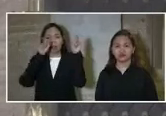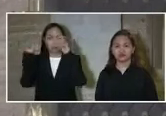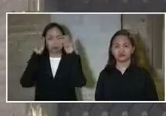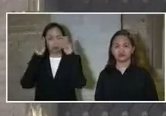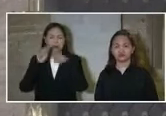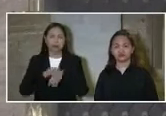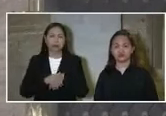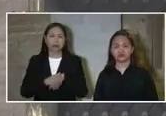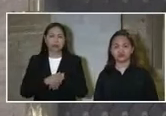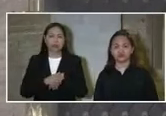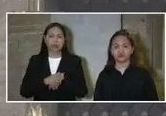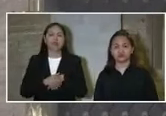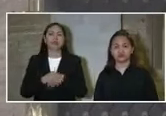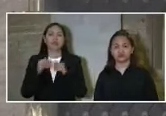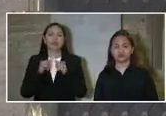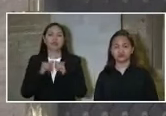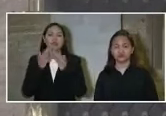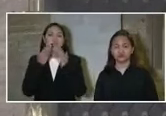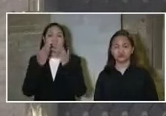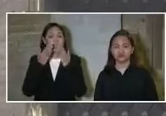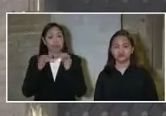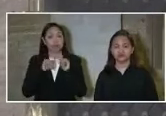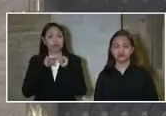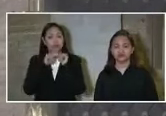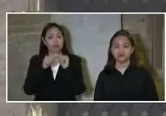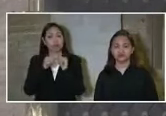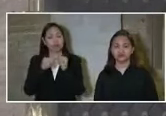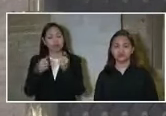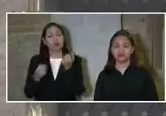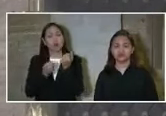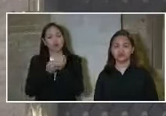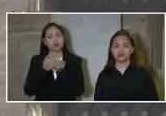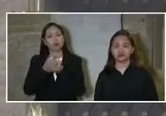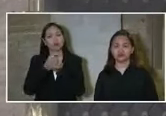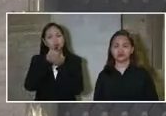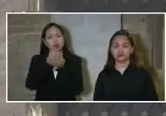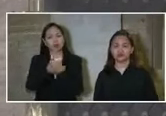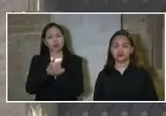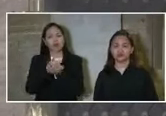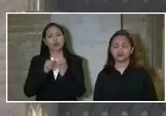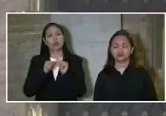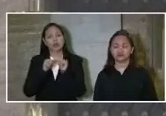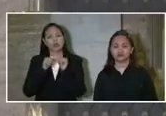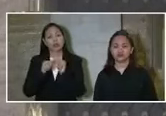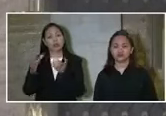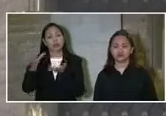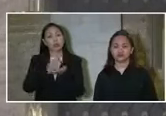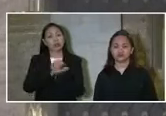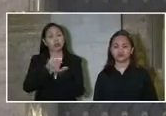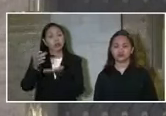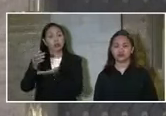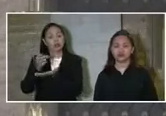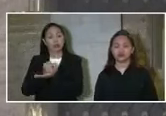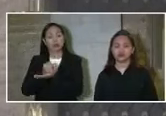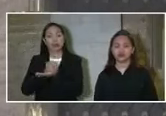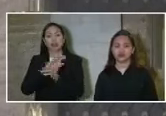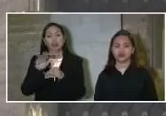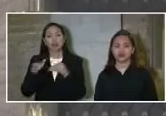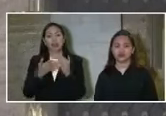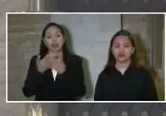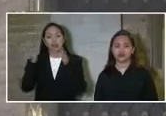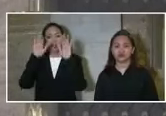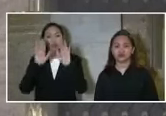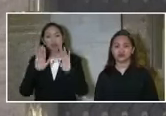inyong patuloy na pagtulong at magpatuloy pa rin po ang ating Alay Kapwa Collection sa buong linggo